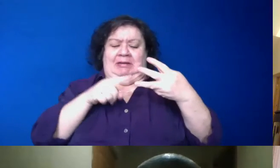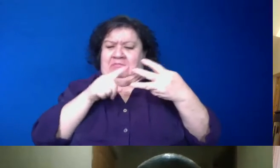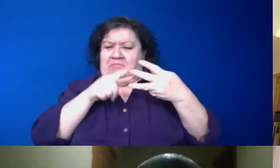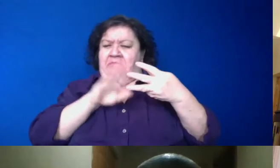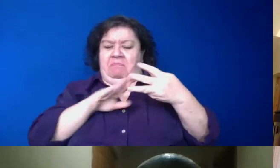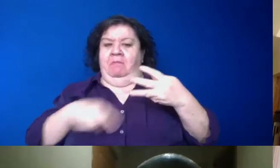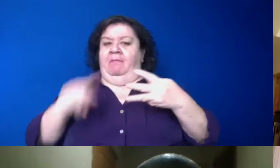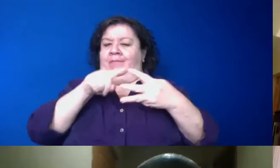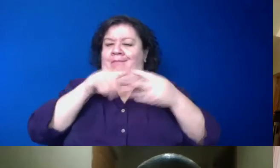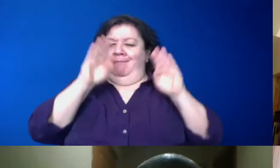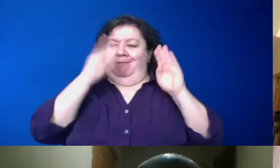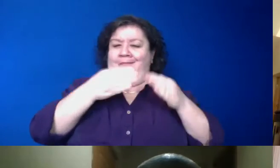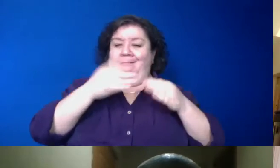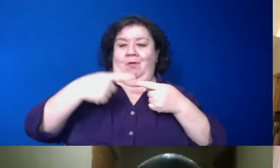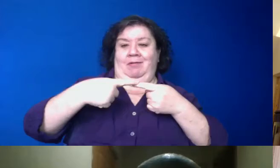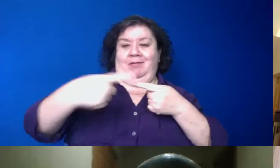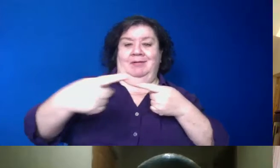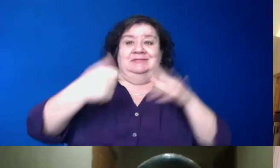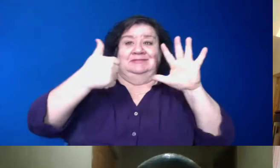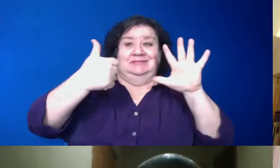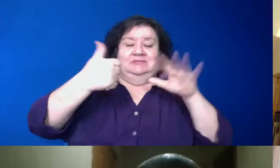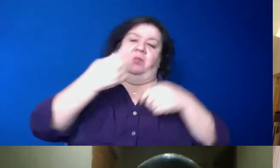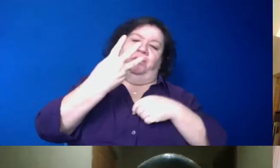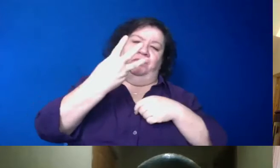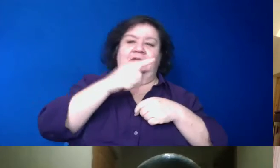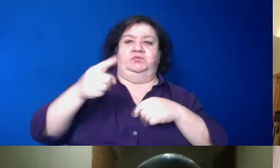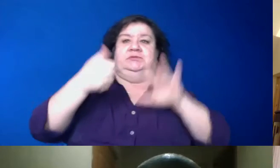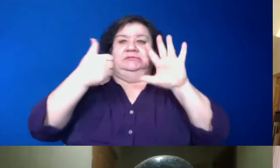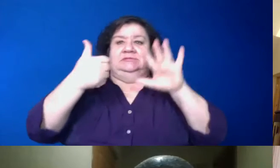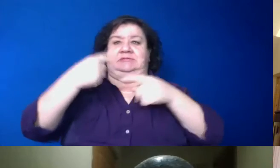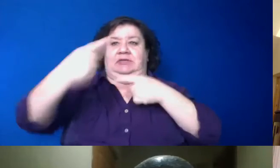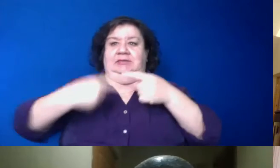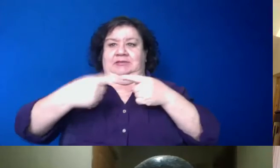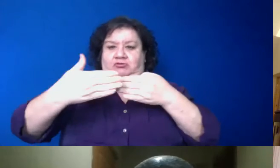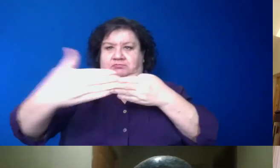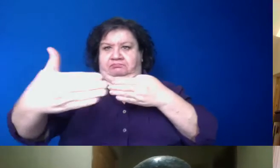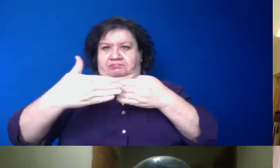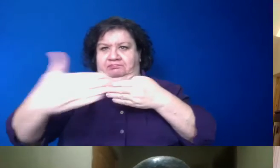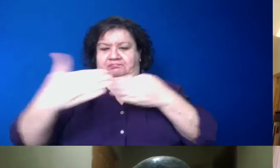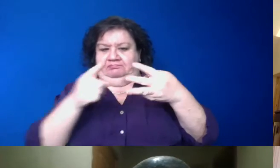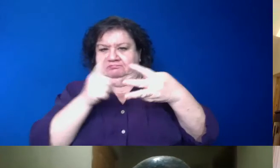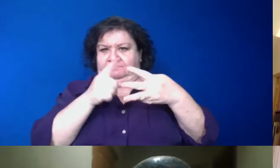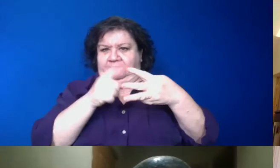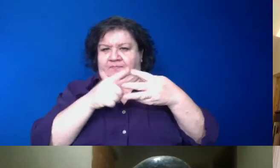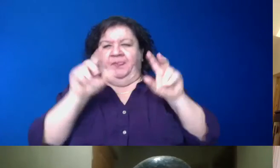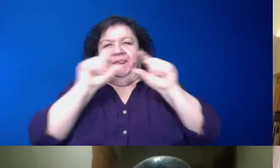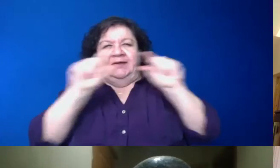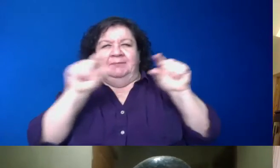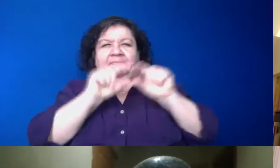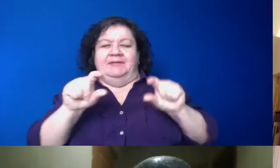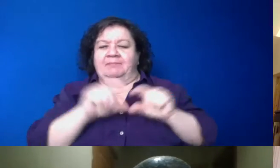And I've 3 tranches of work that I'm interested in pursuing. The first has to do